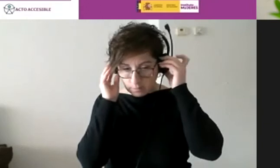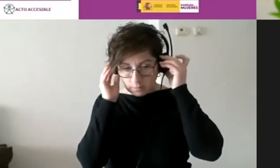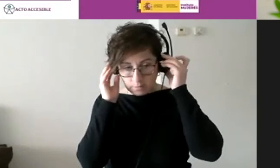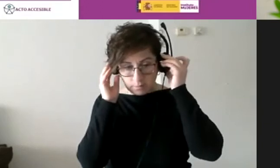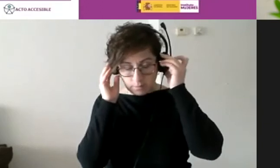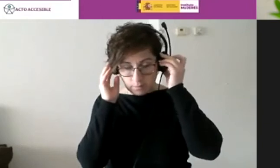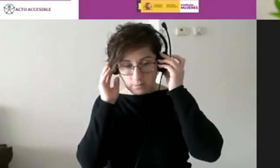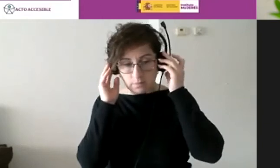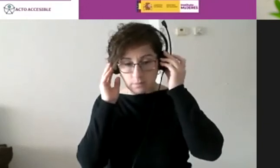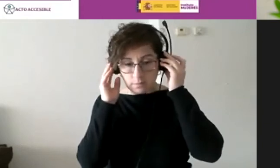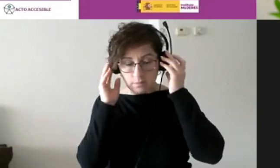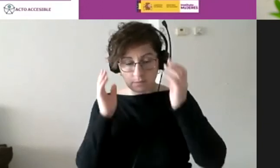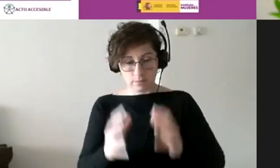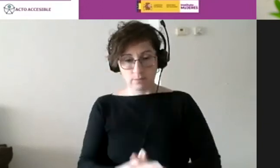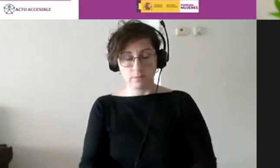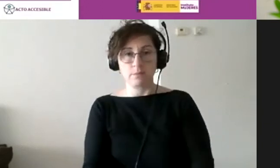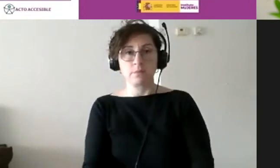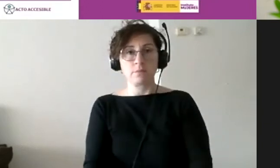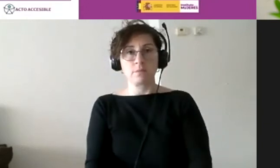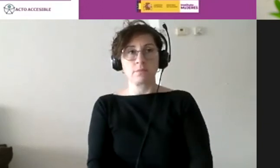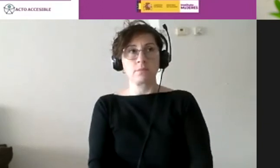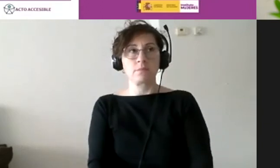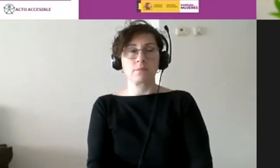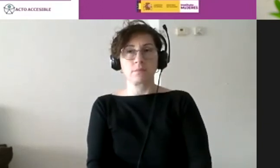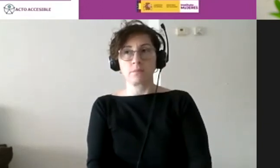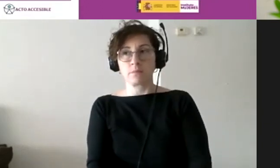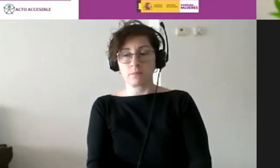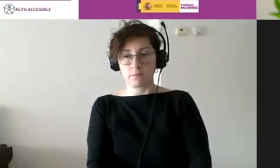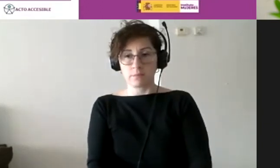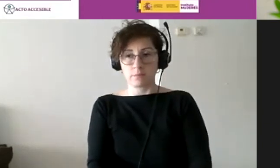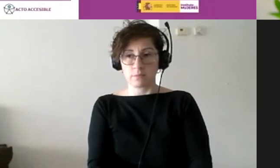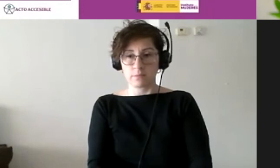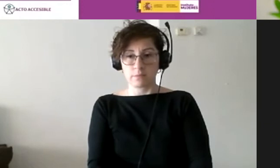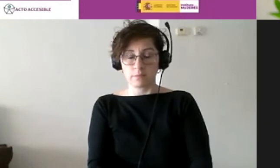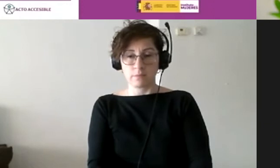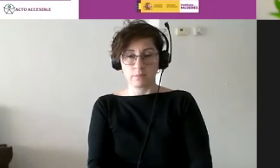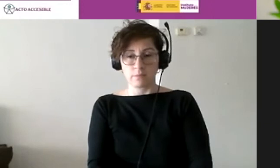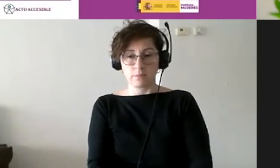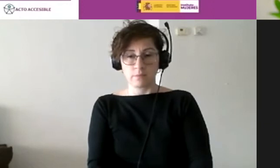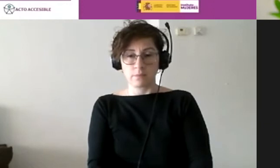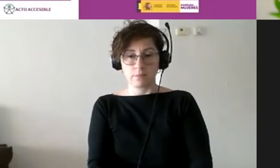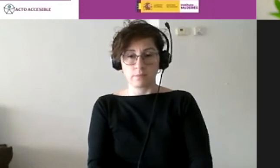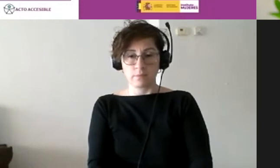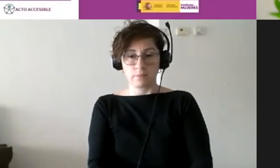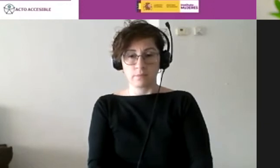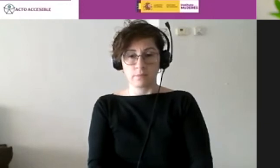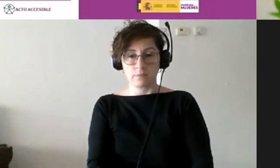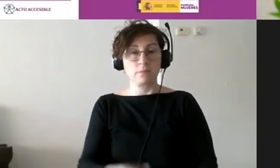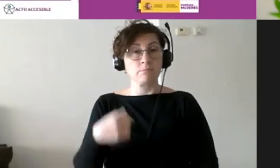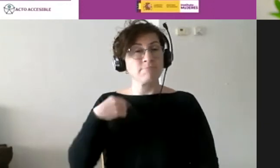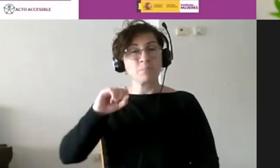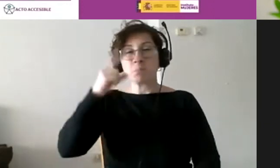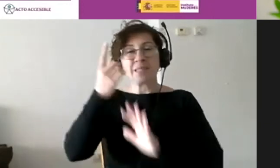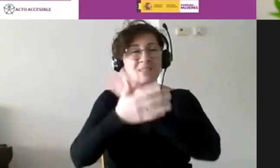I'm speaking mostly about people with musculoskeletal problems. And today in Kramatorsk, we have one center that